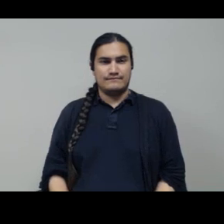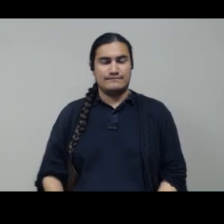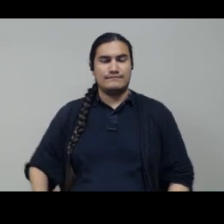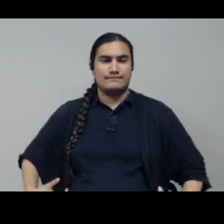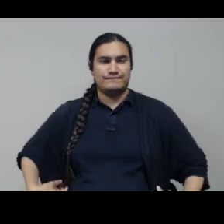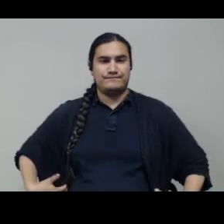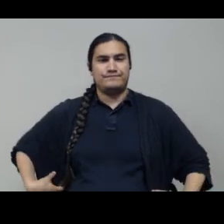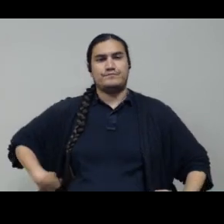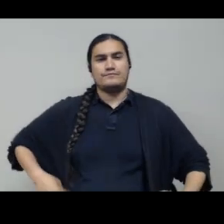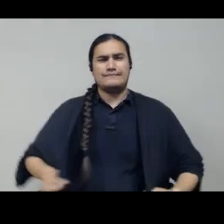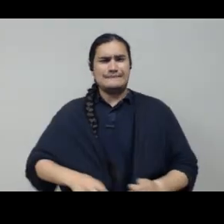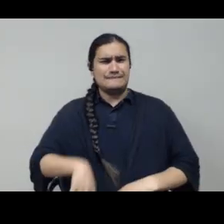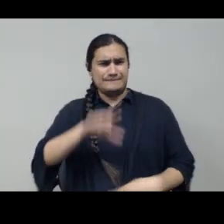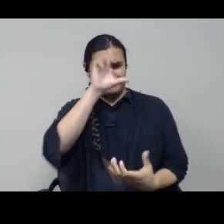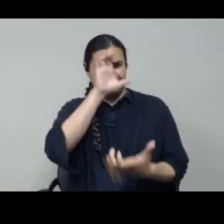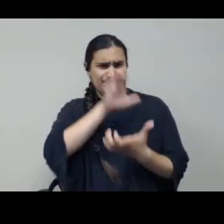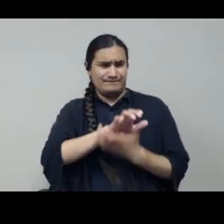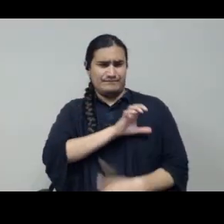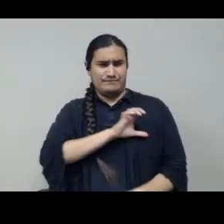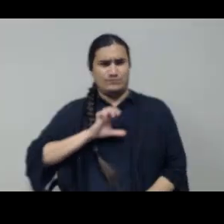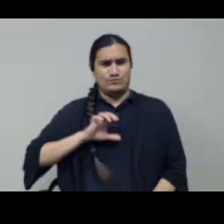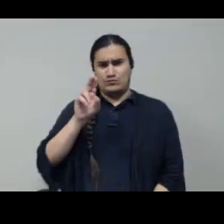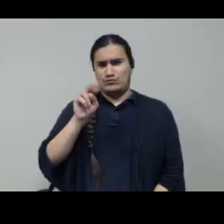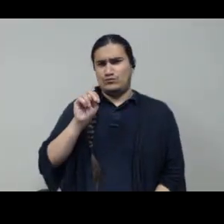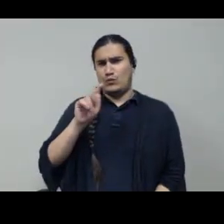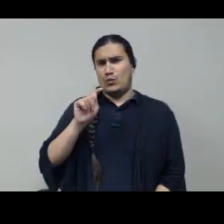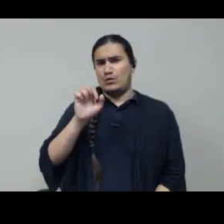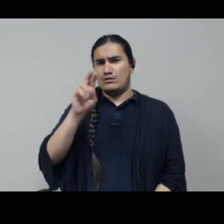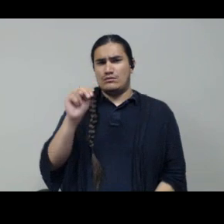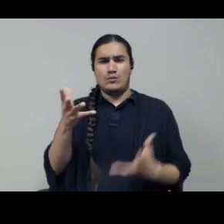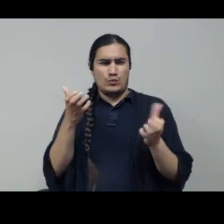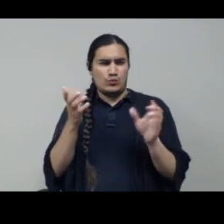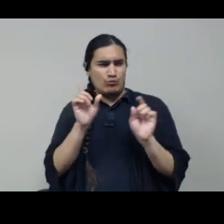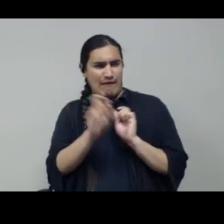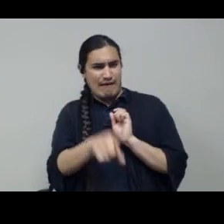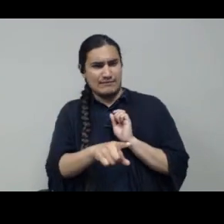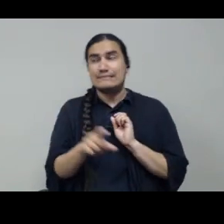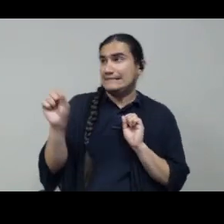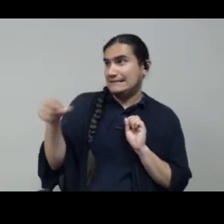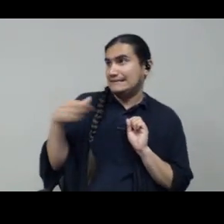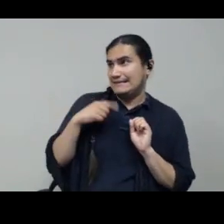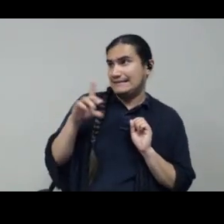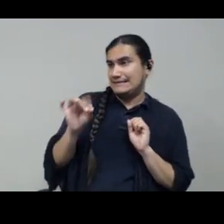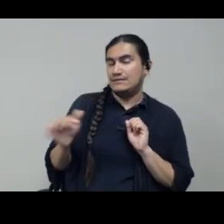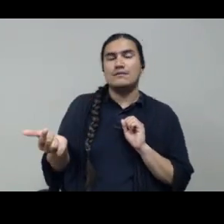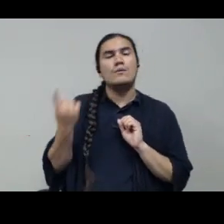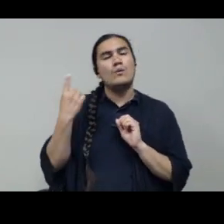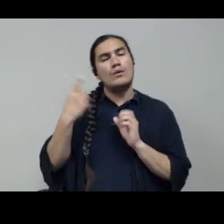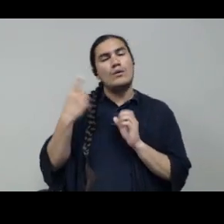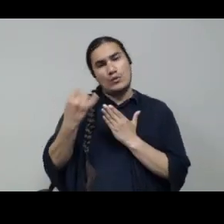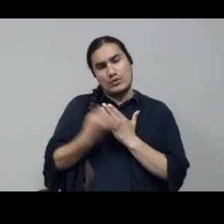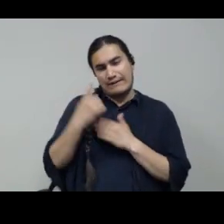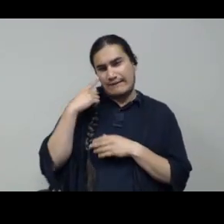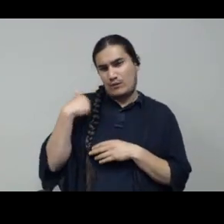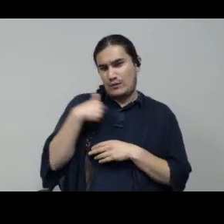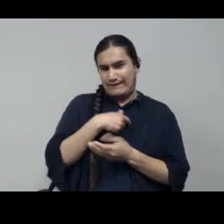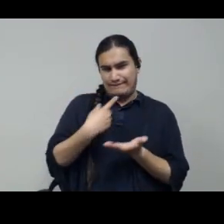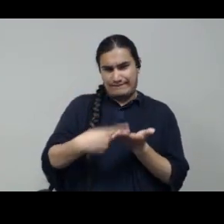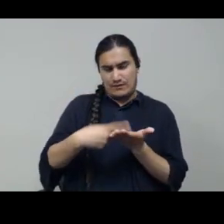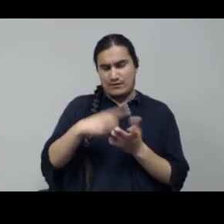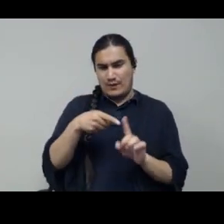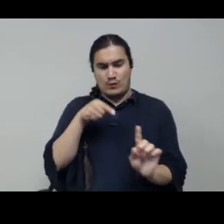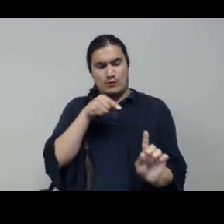I believe Commissioner Norton wanted to ask you a question. I did. This is one of the projects I think we've talked about that has